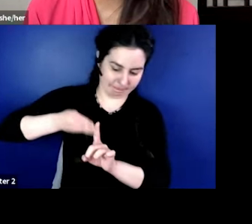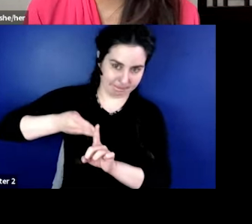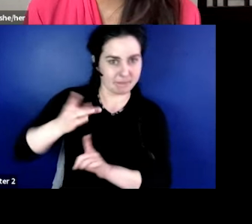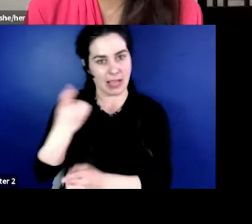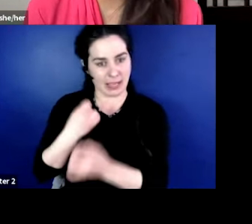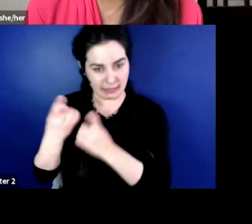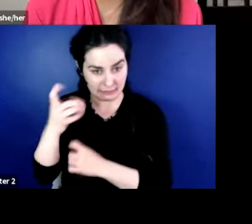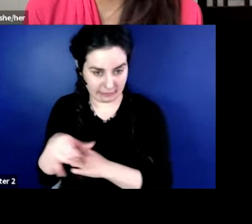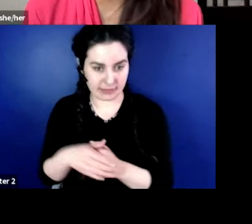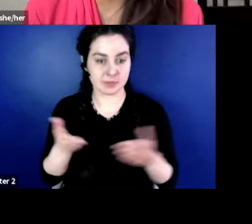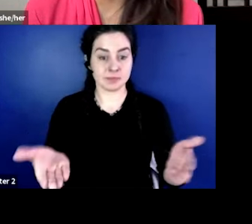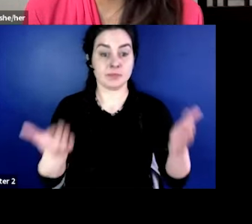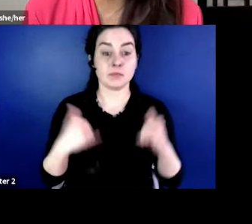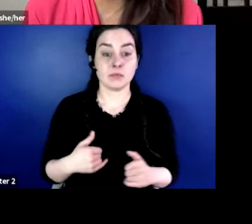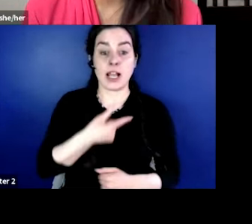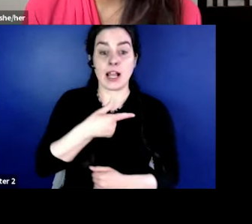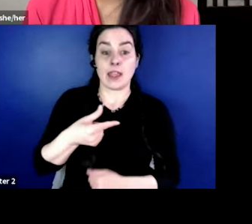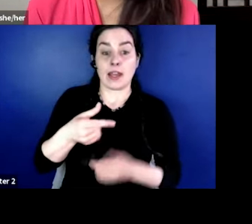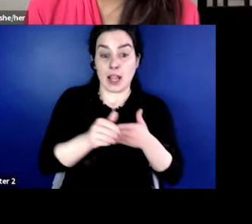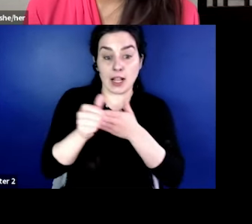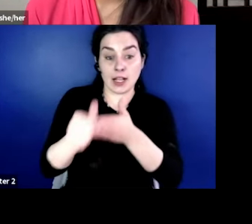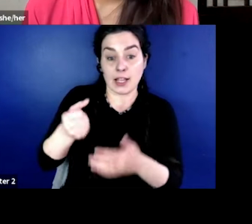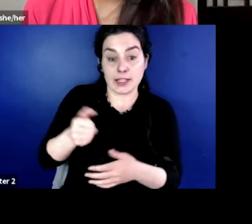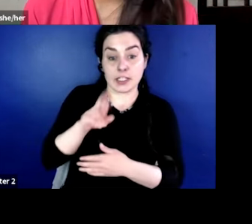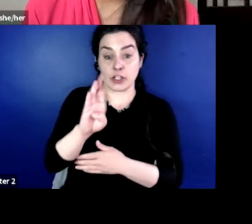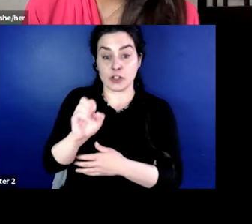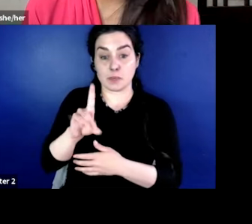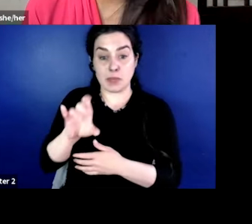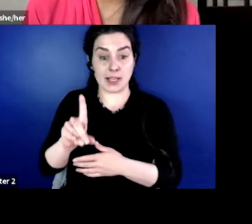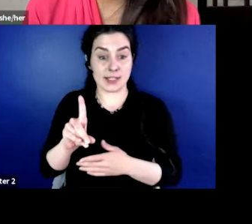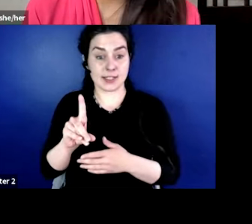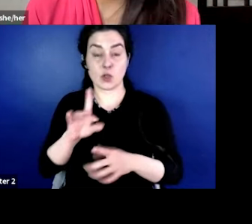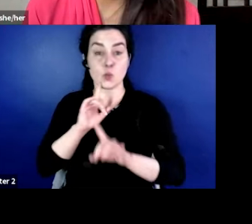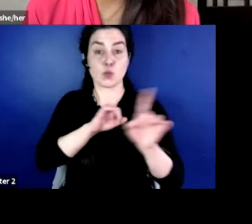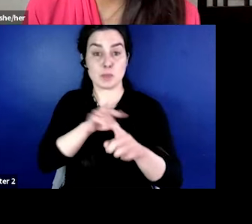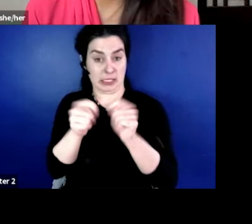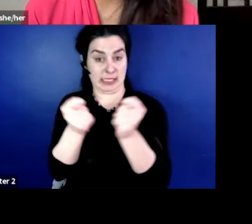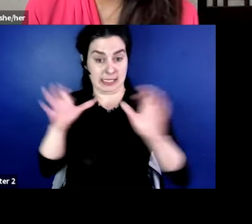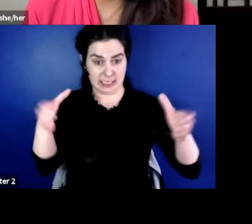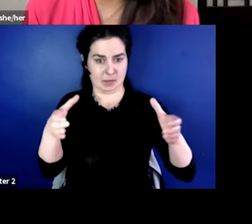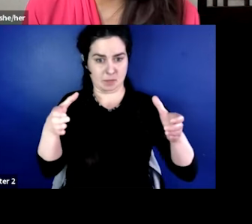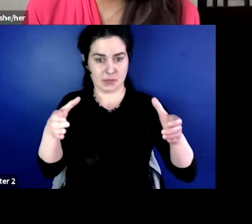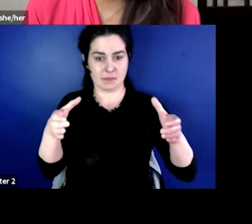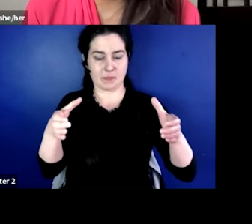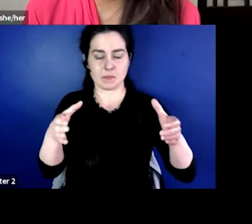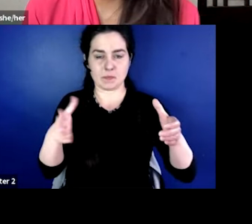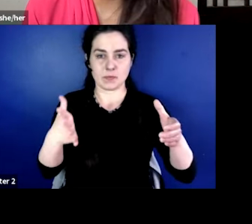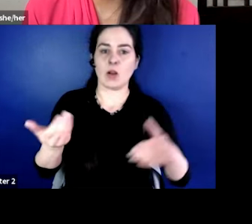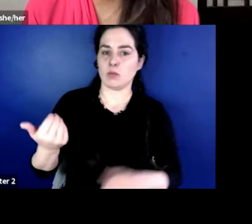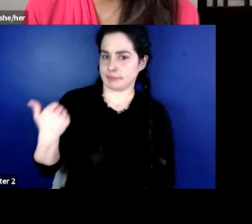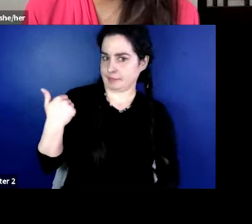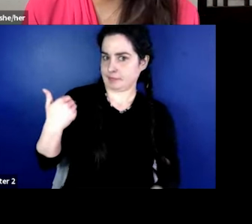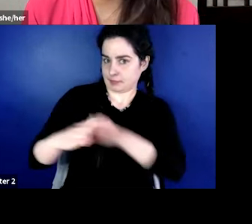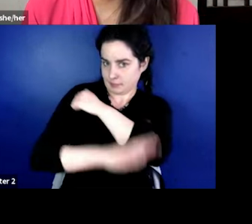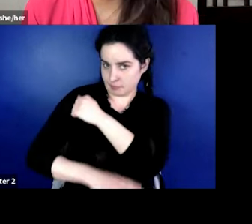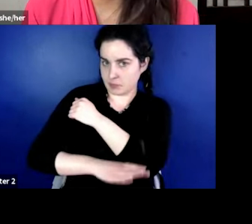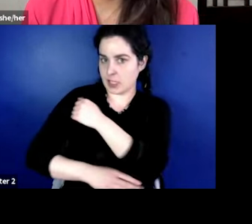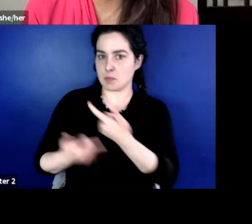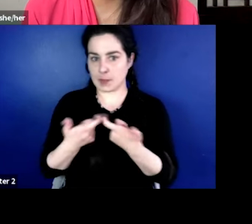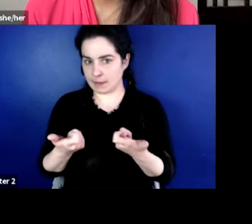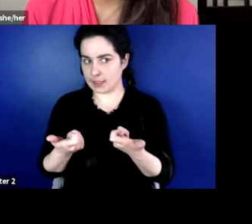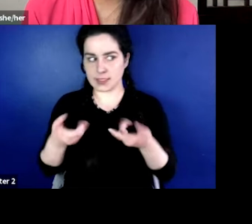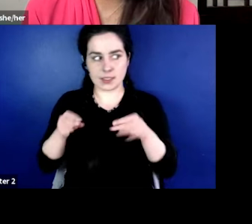And this was something we're working on for a long time, but when things started coming out in this past September of things happening on campus and